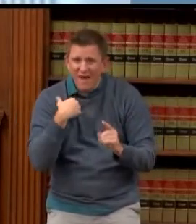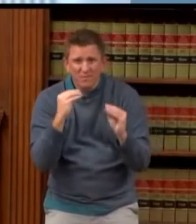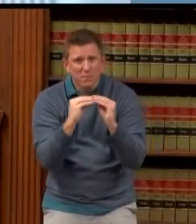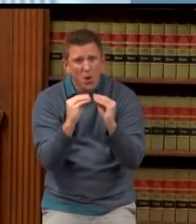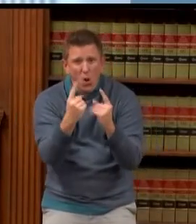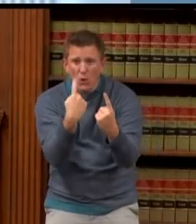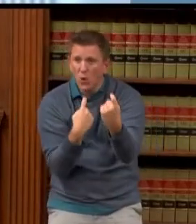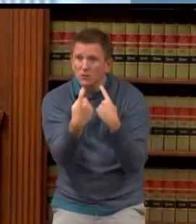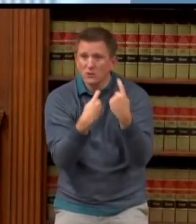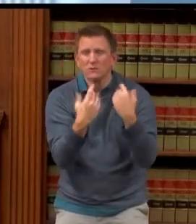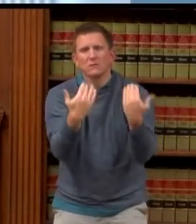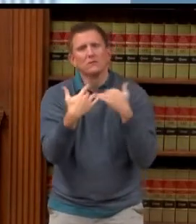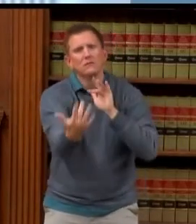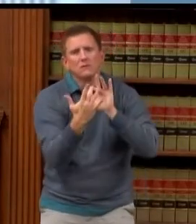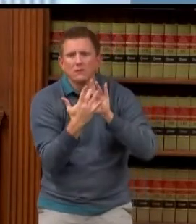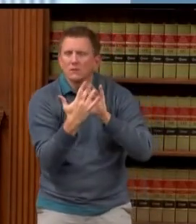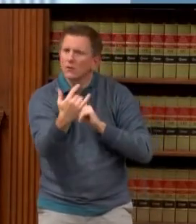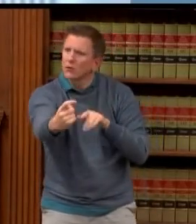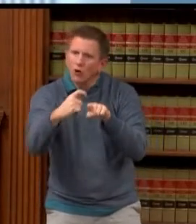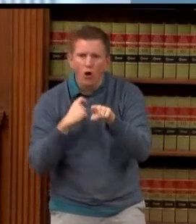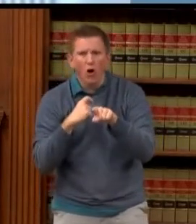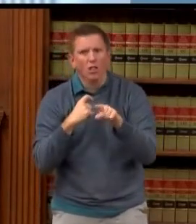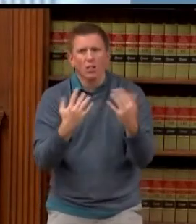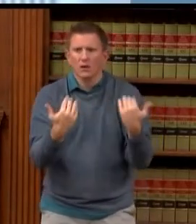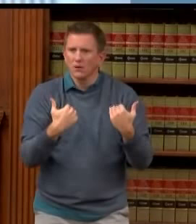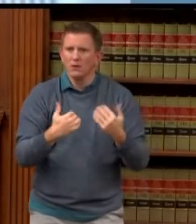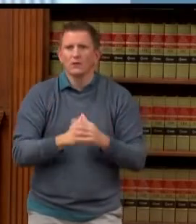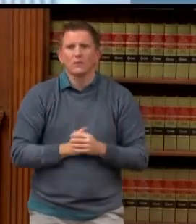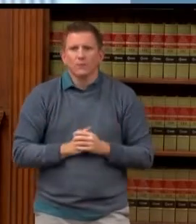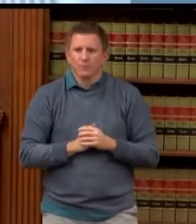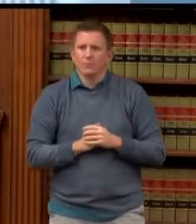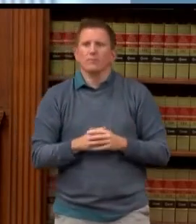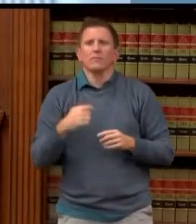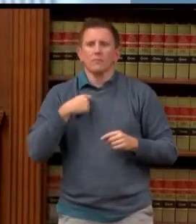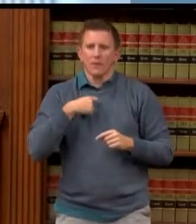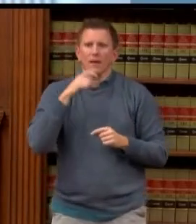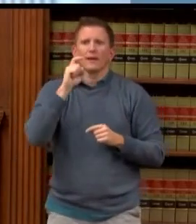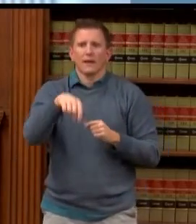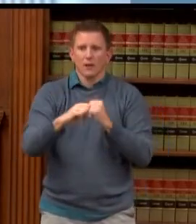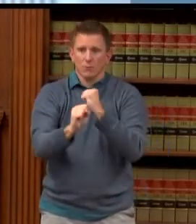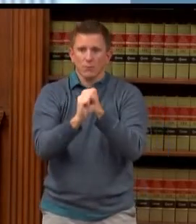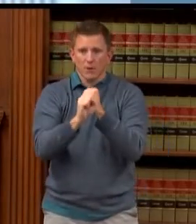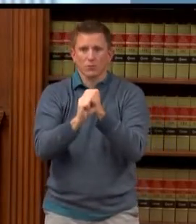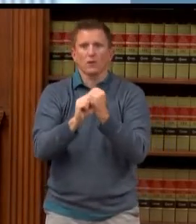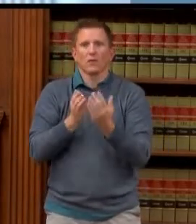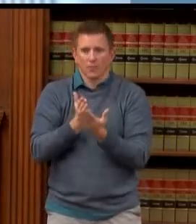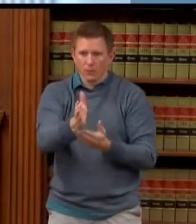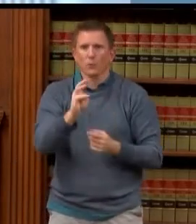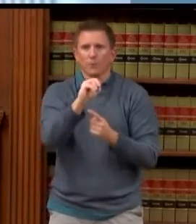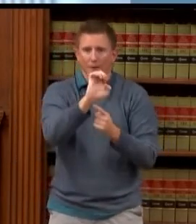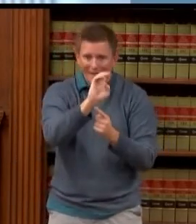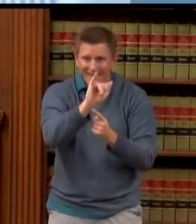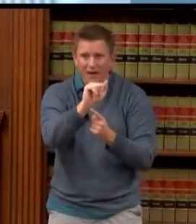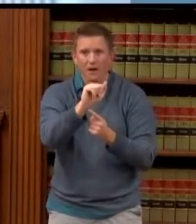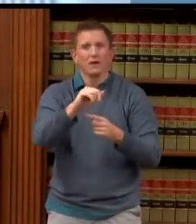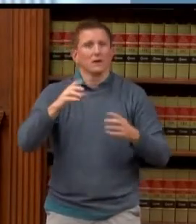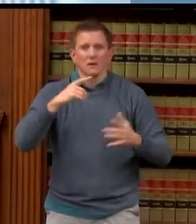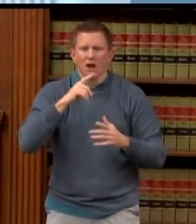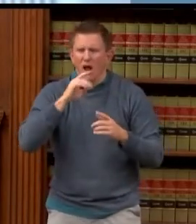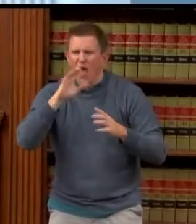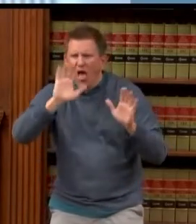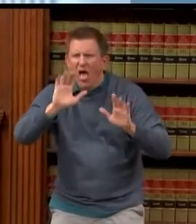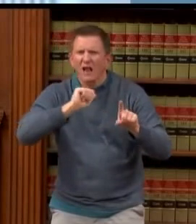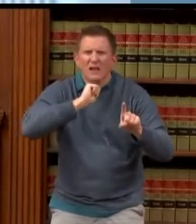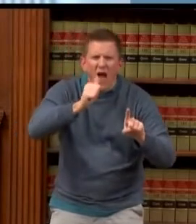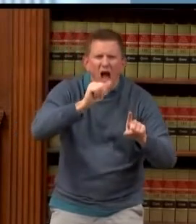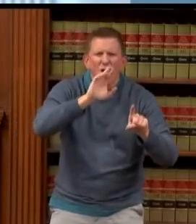and particularly promoted through media, is this battle. Is this a curfew? Is it not? At the end of the day, it's about saving lives, and that's what we're